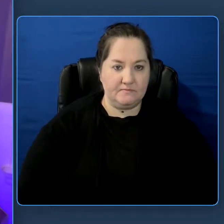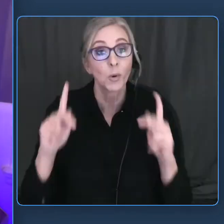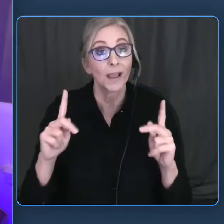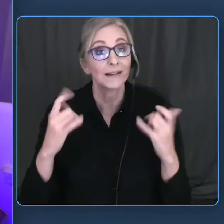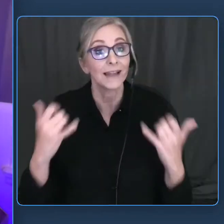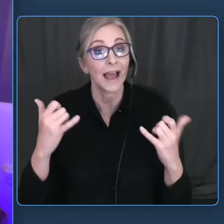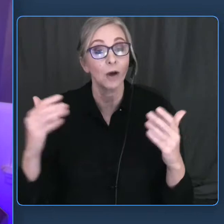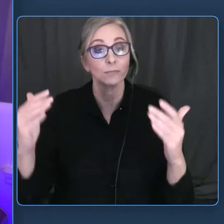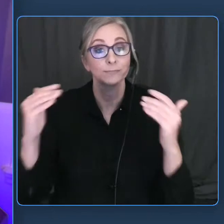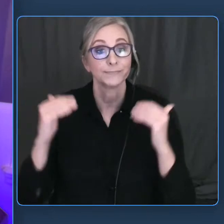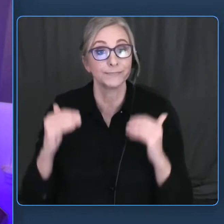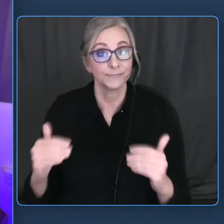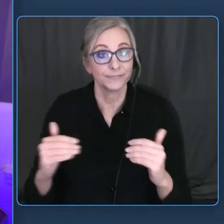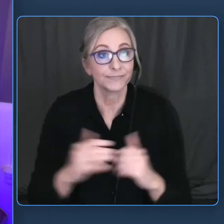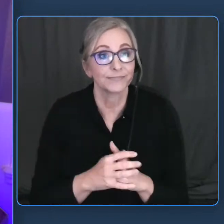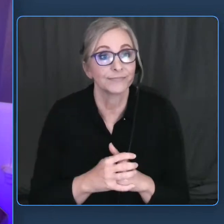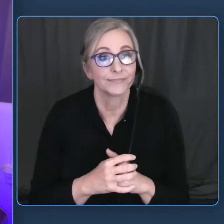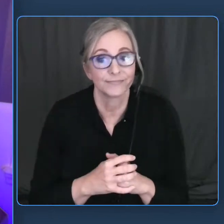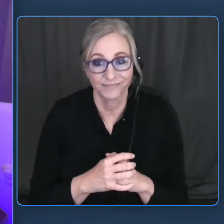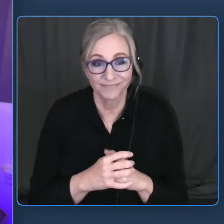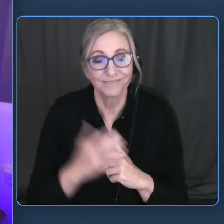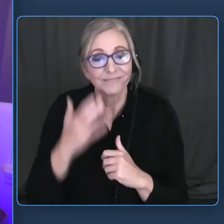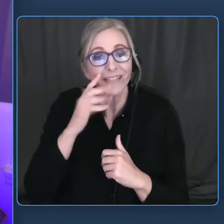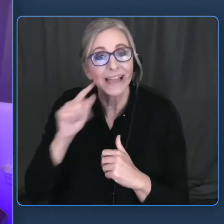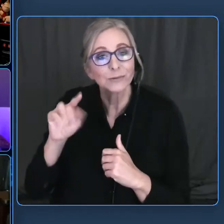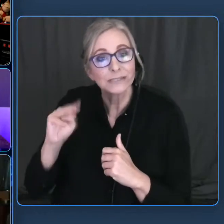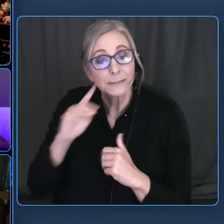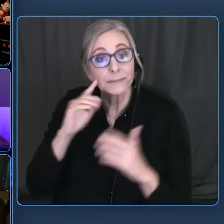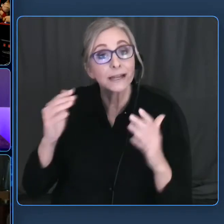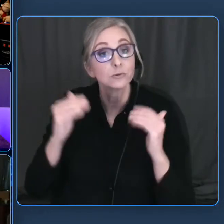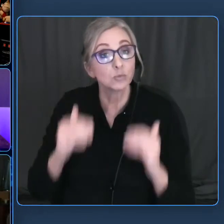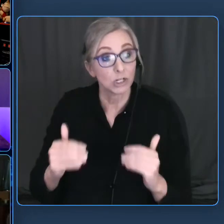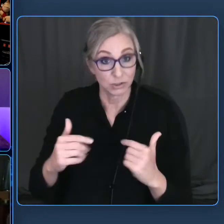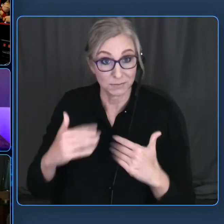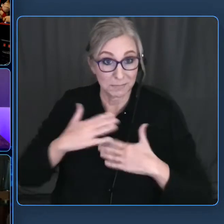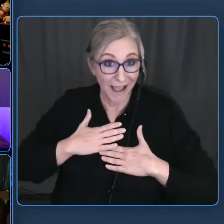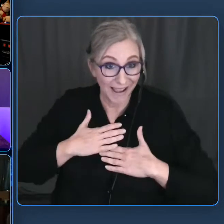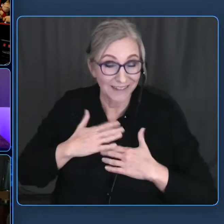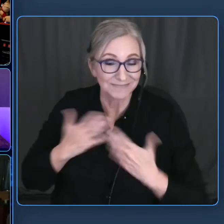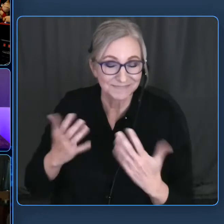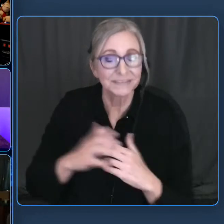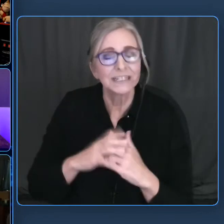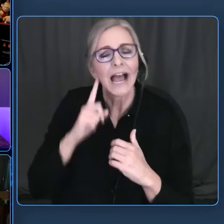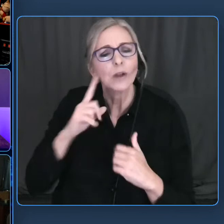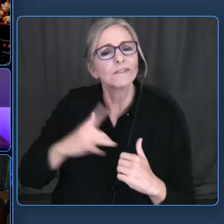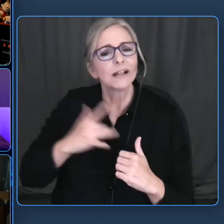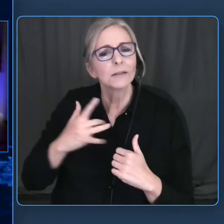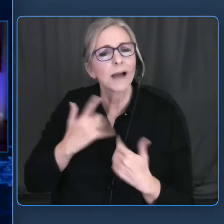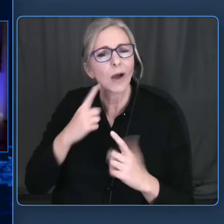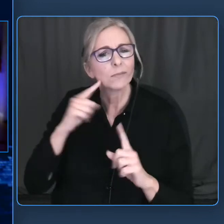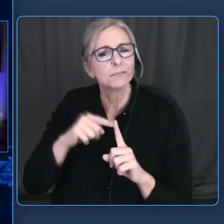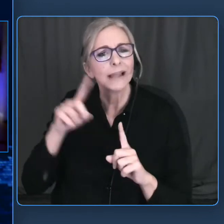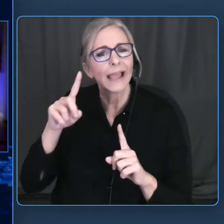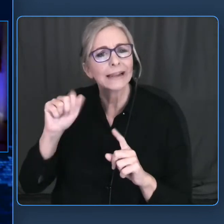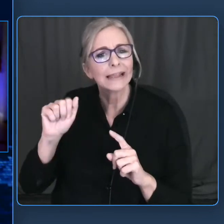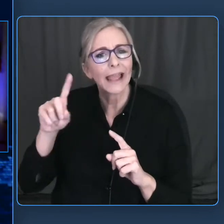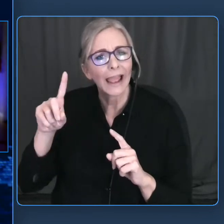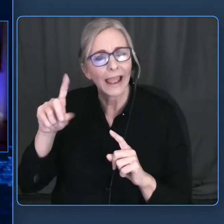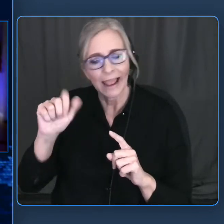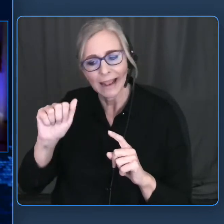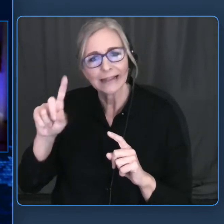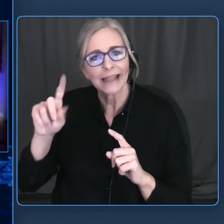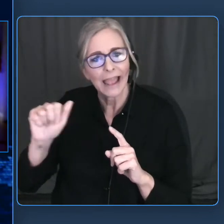Okay, let's go to the next question. Thank you, Tim. Next question I have, actually. How do you feel about the Americans with Disabilities